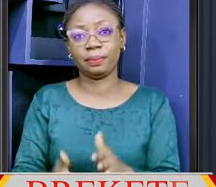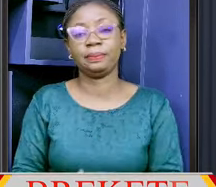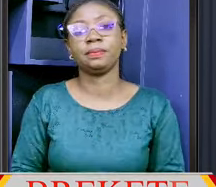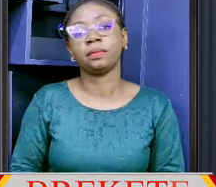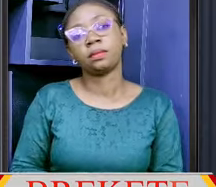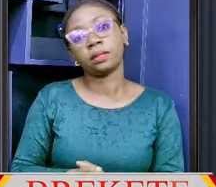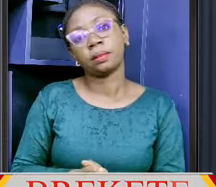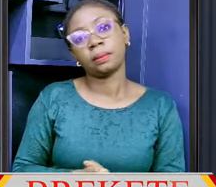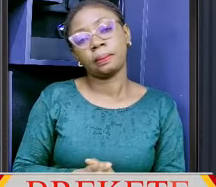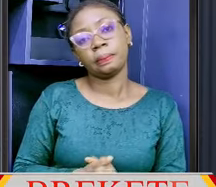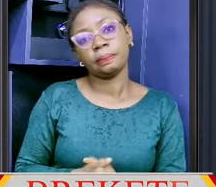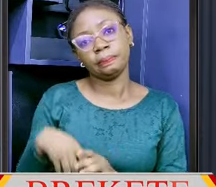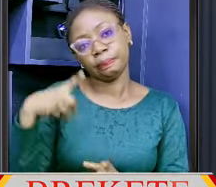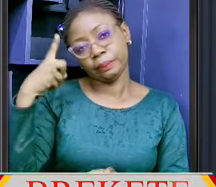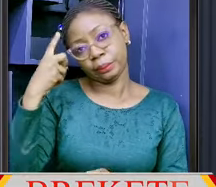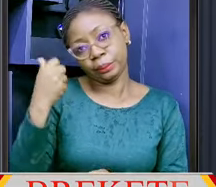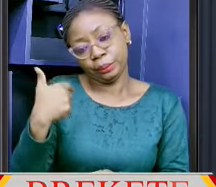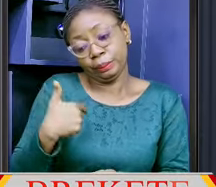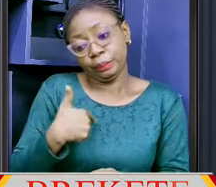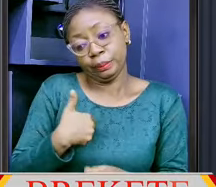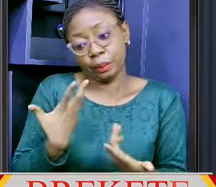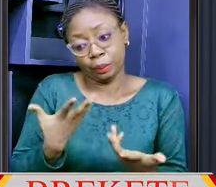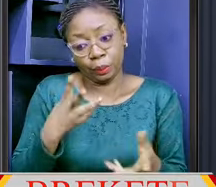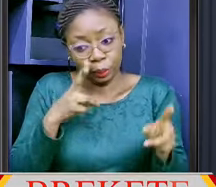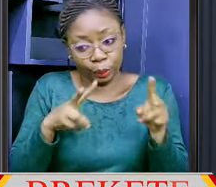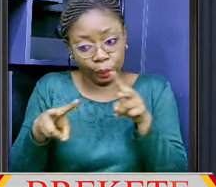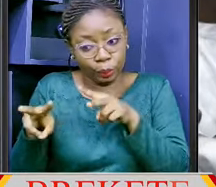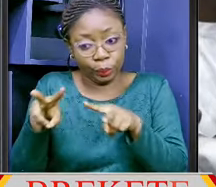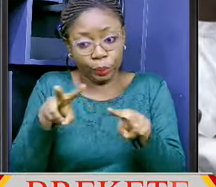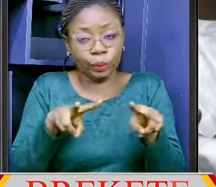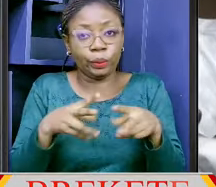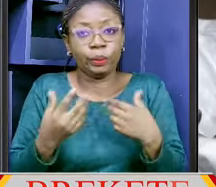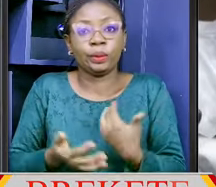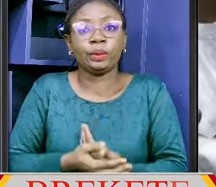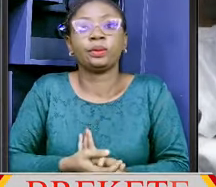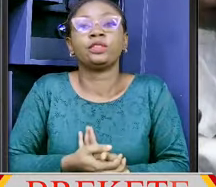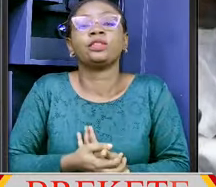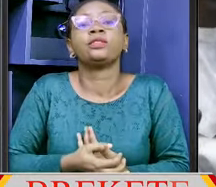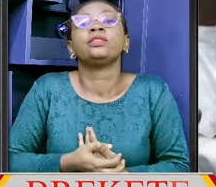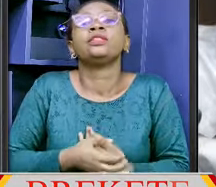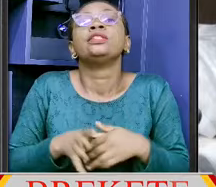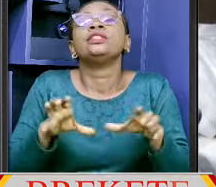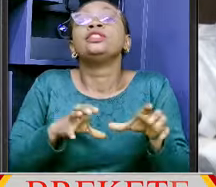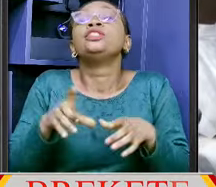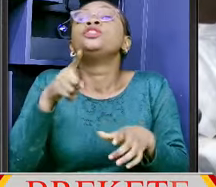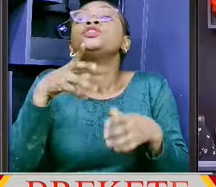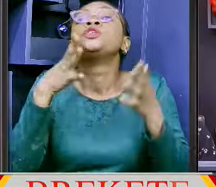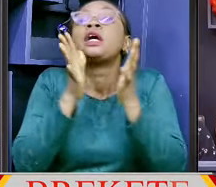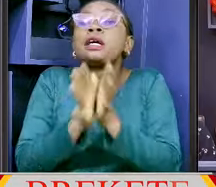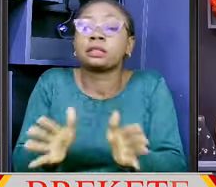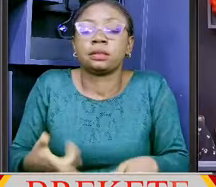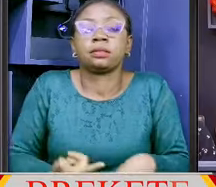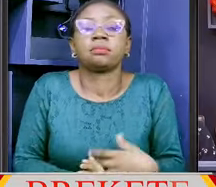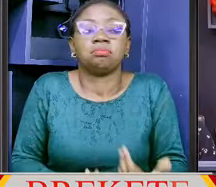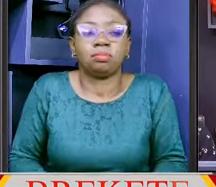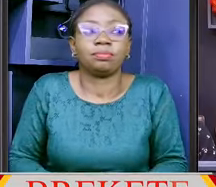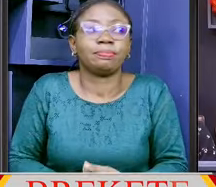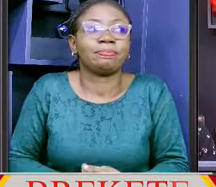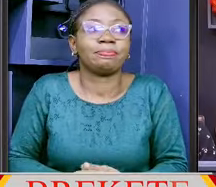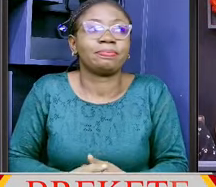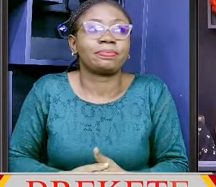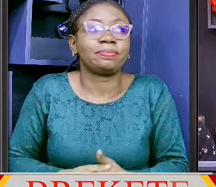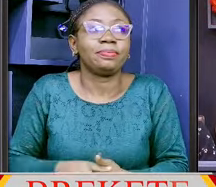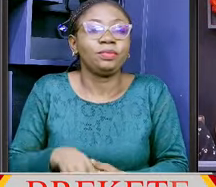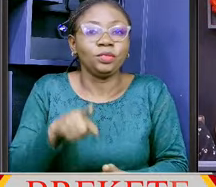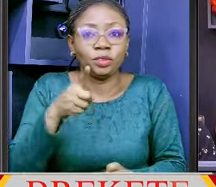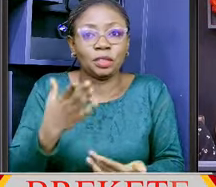Because me, I don't dey look. You been bothered to ask? Ordinary president. You bothered to ask? You know, say yesterday. You dey happy say she